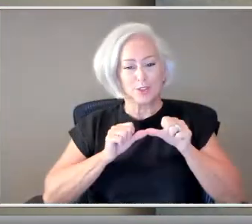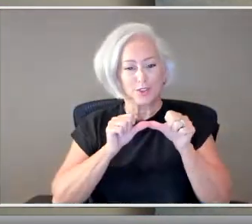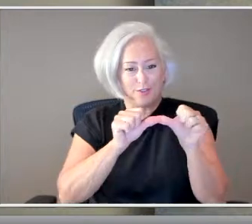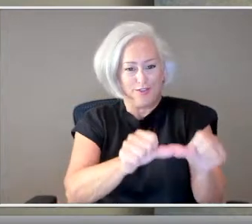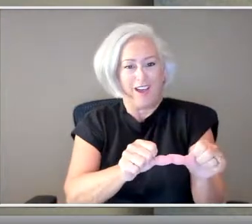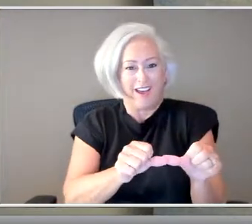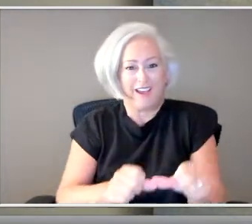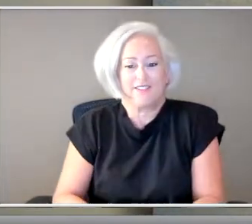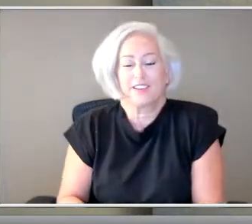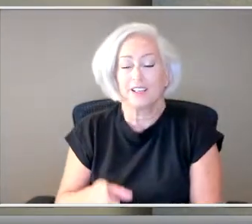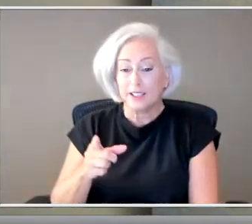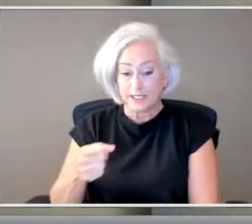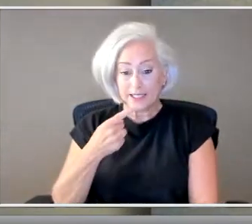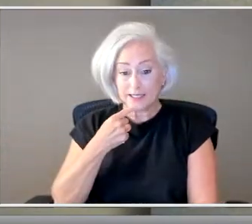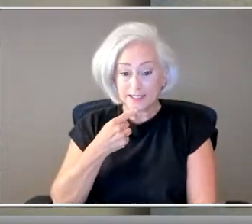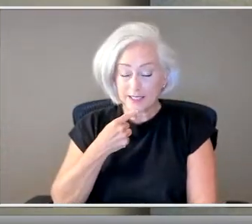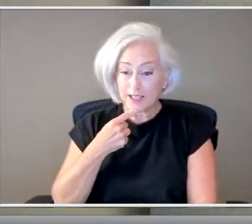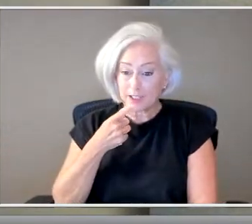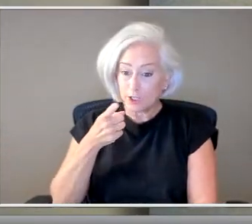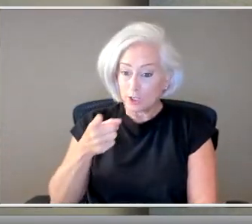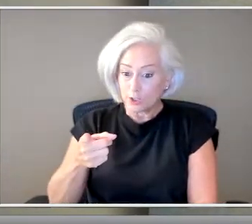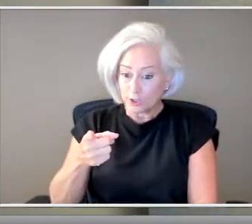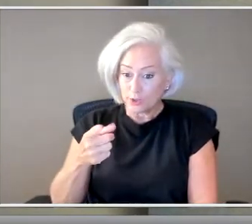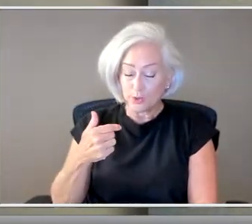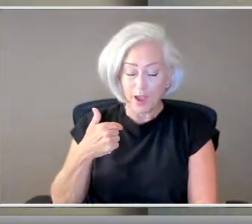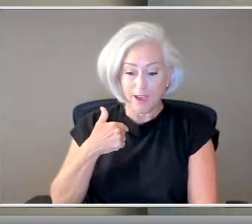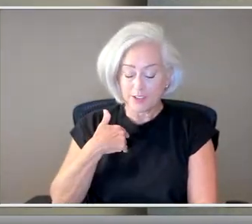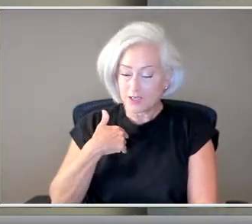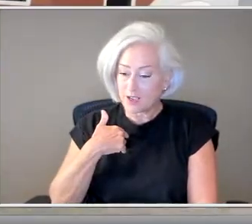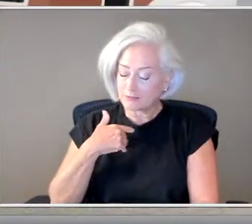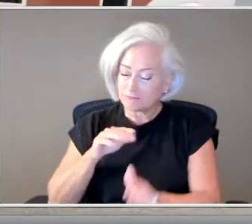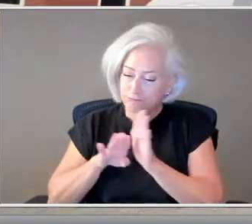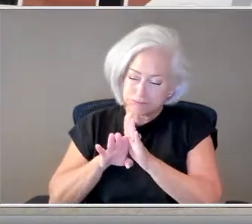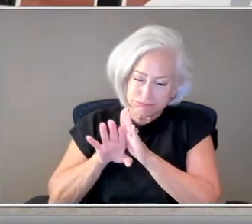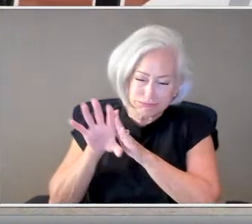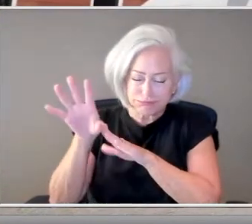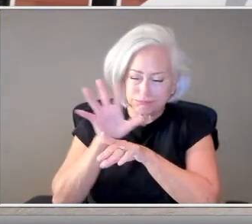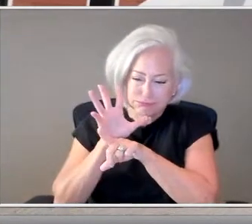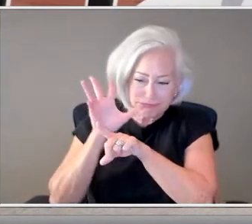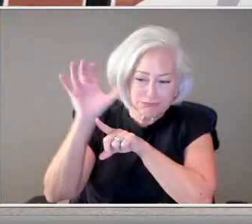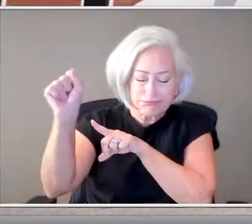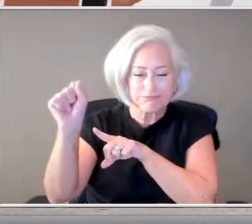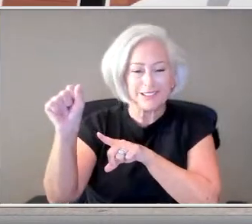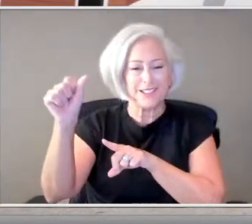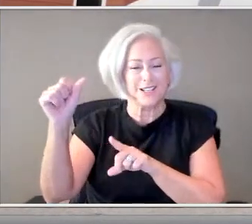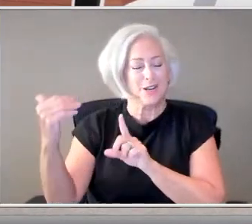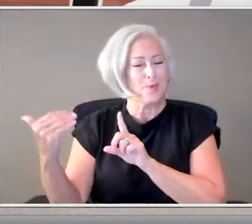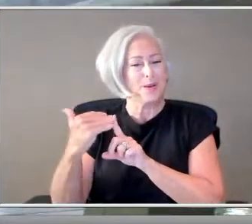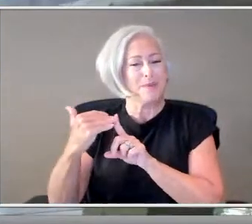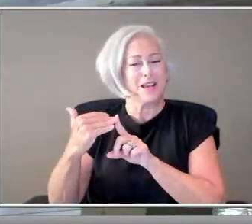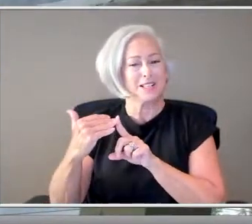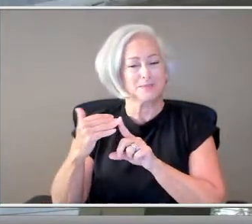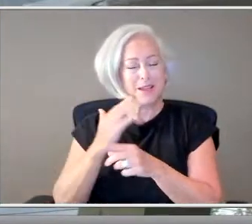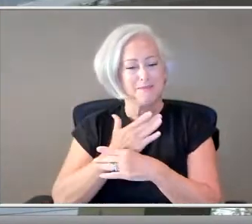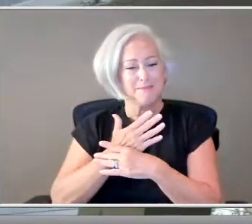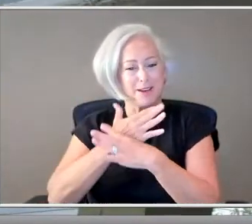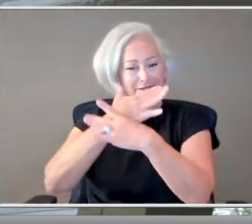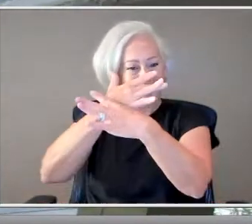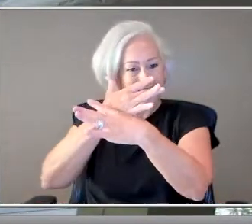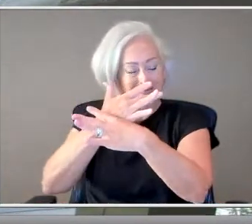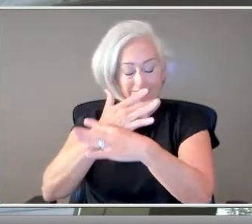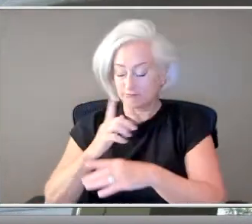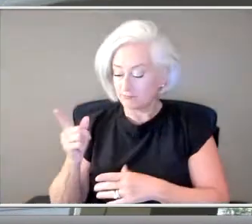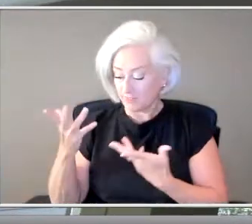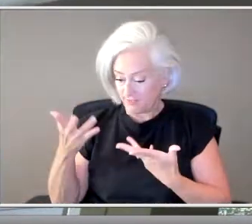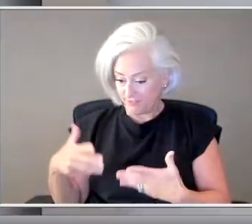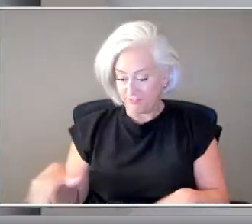He goes, you have just blossomed. It reminds me of a monarch butterfly. 1 month after she finished her cancer treatment in April of